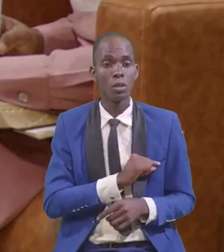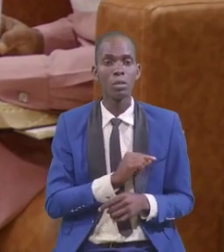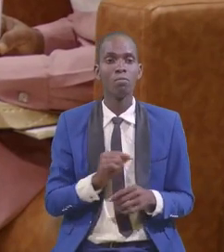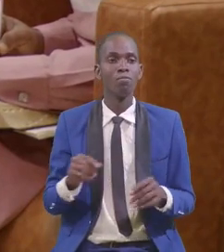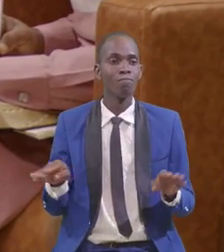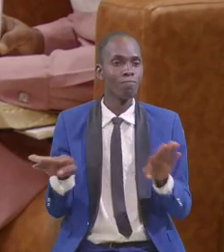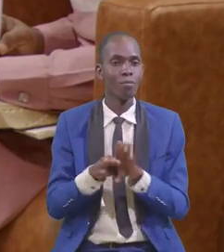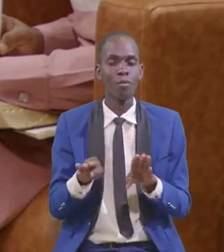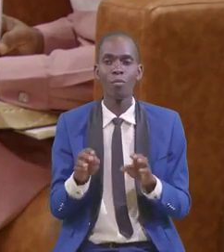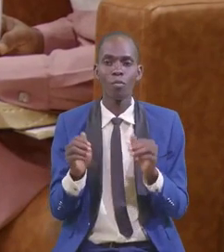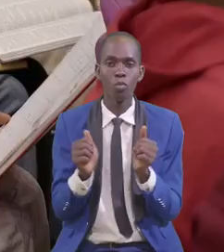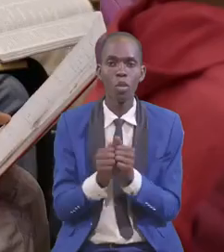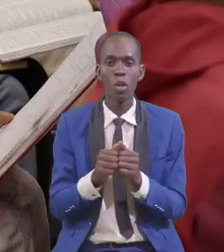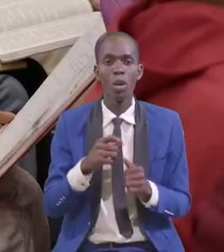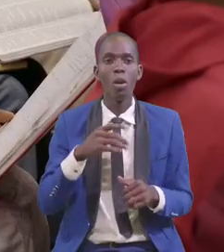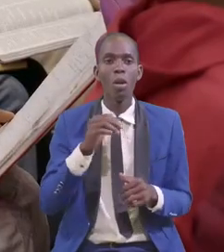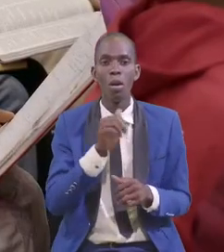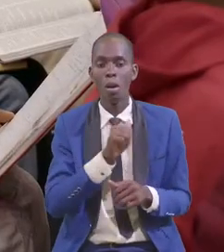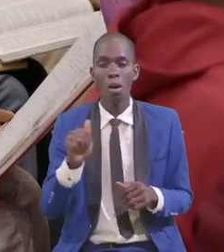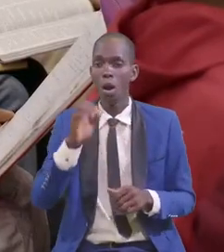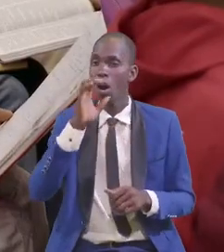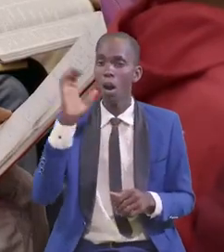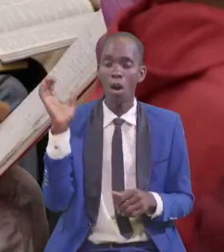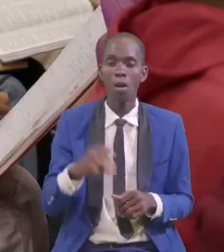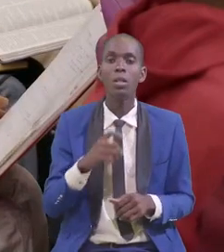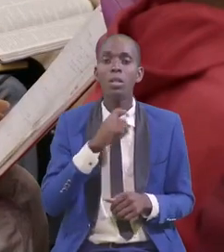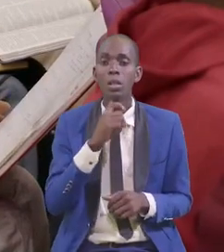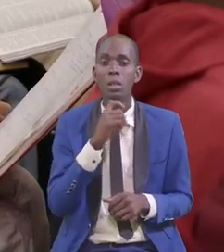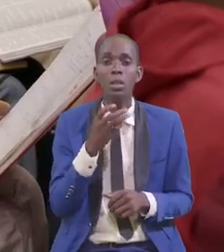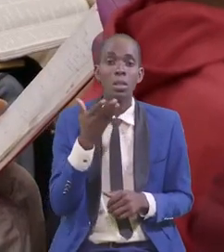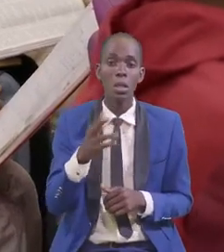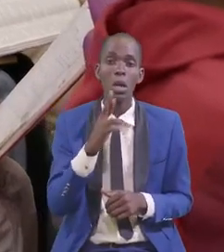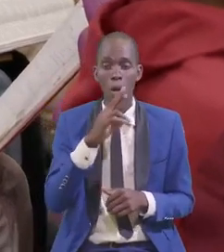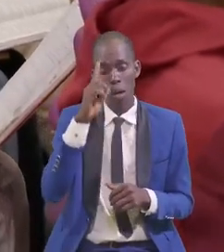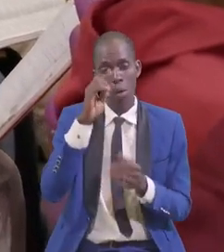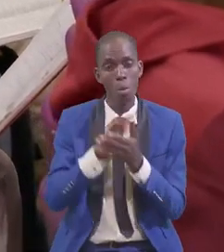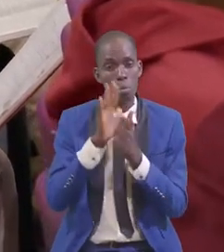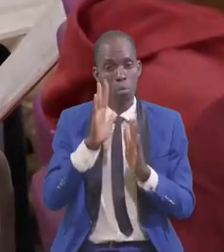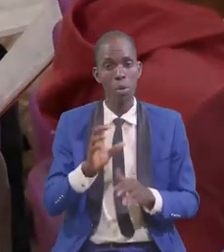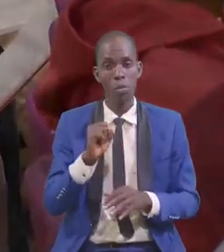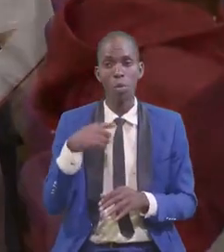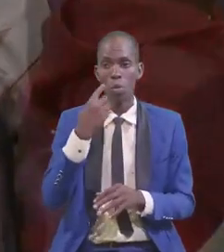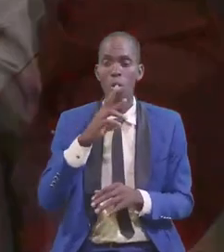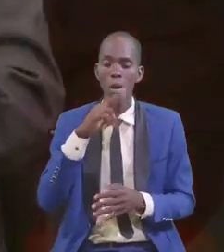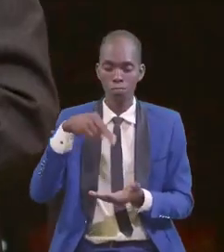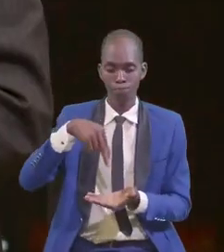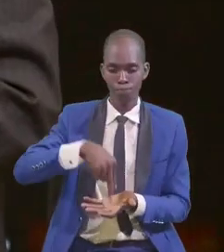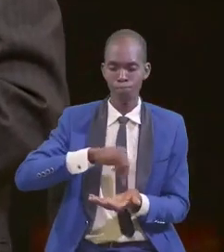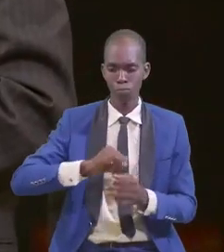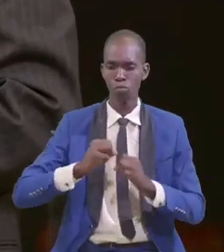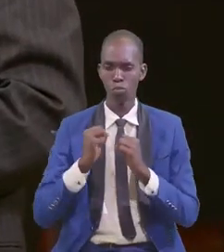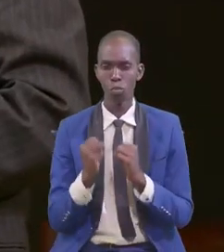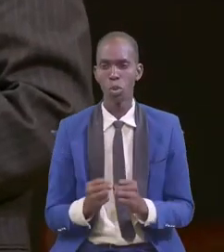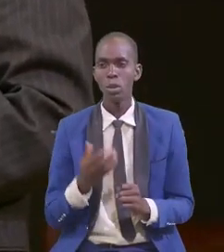hot iron. And that means there are believers who are standing, there are believers who are steadfast, there are believers